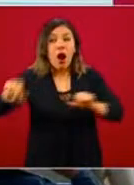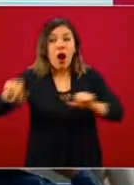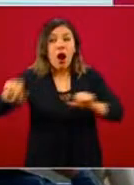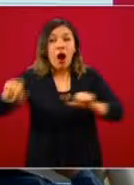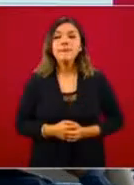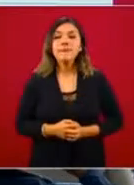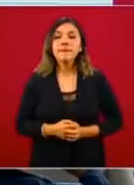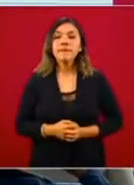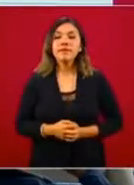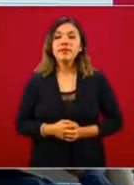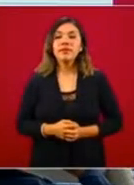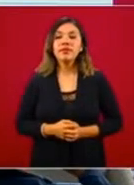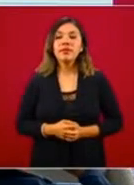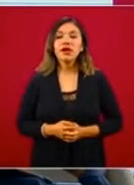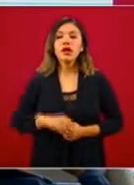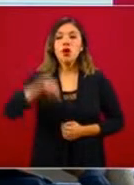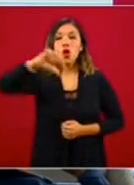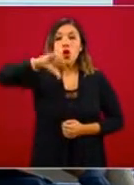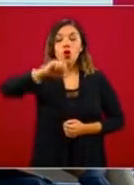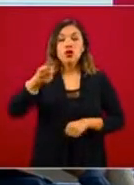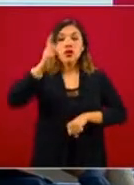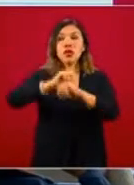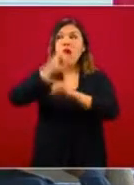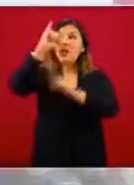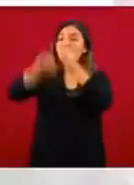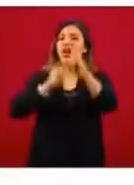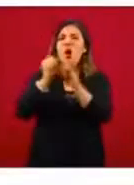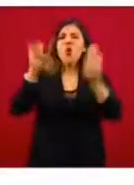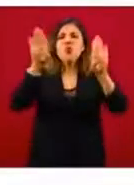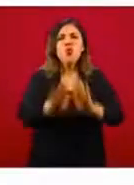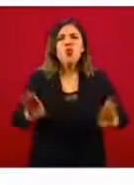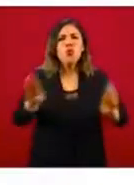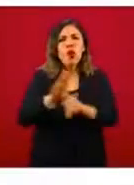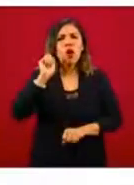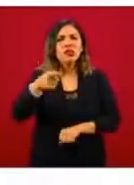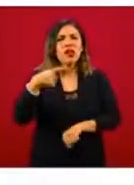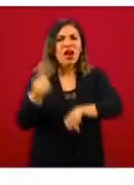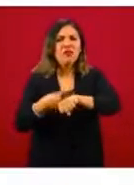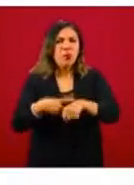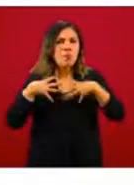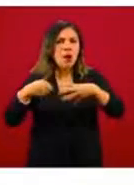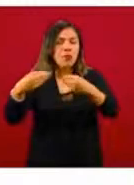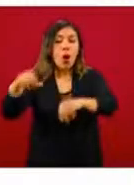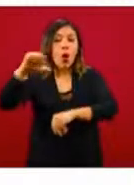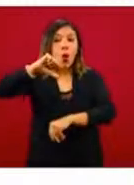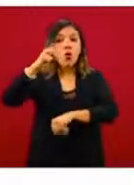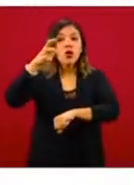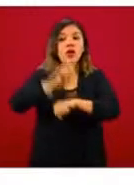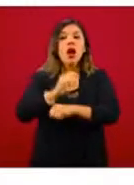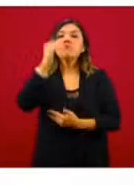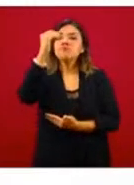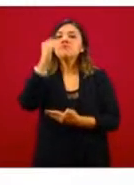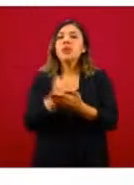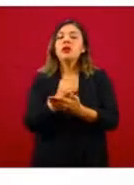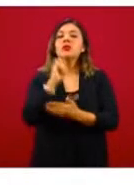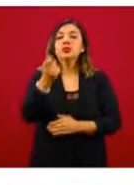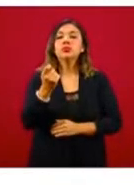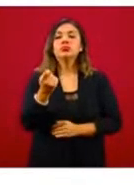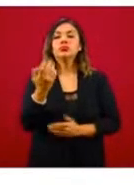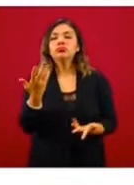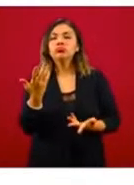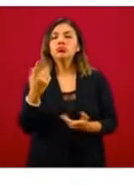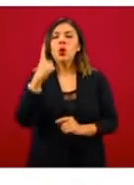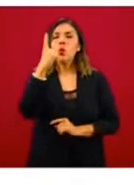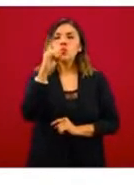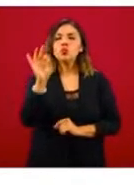Let's take a look on our first slide where we see what's going on internationally with respect to the pandemic. We had